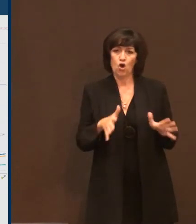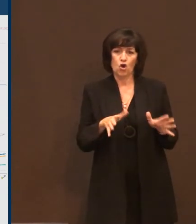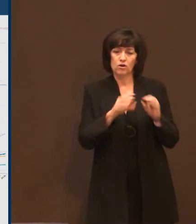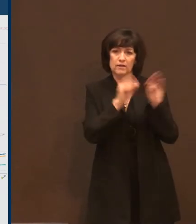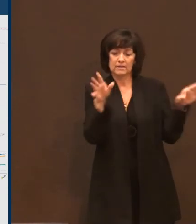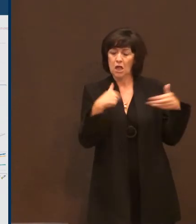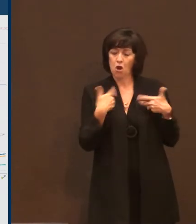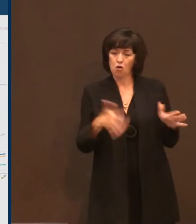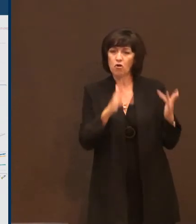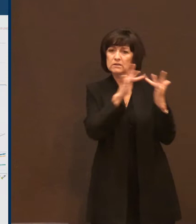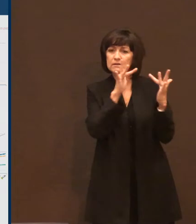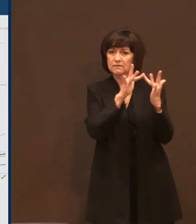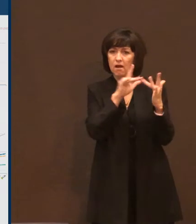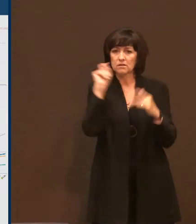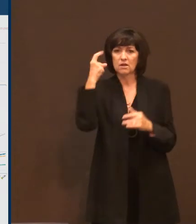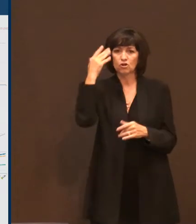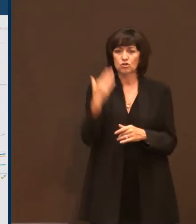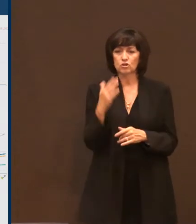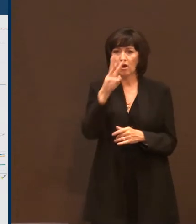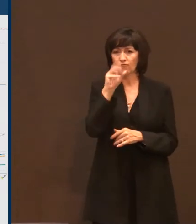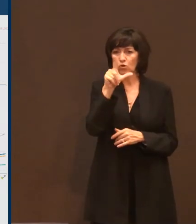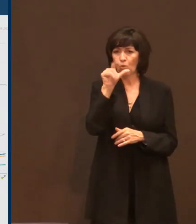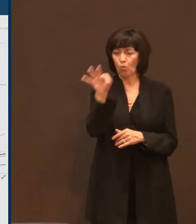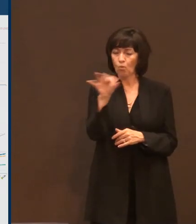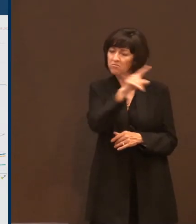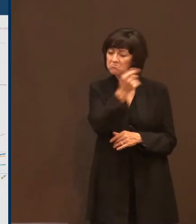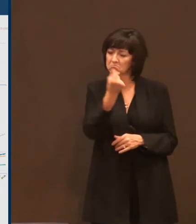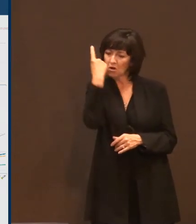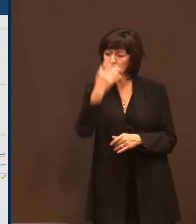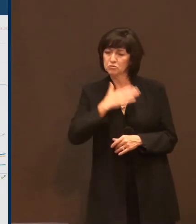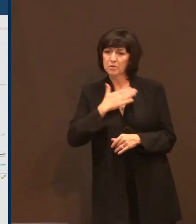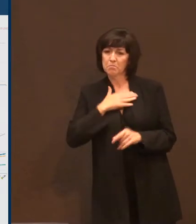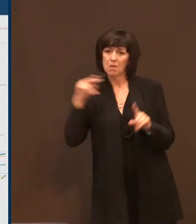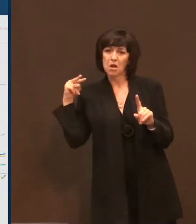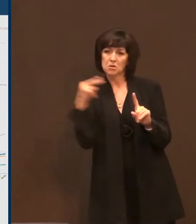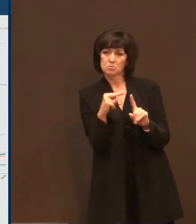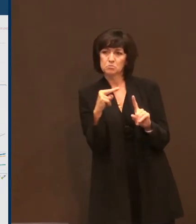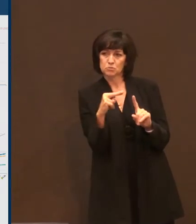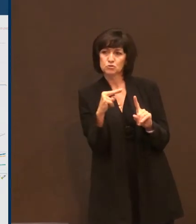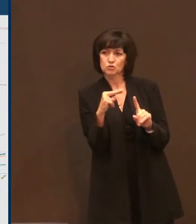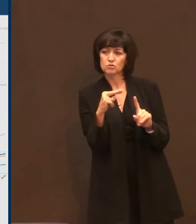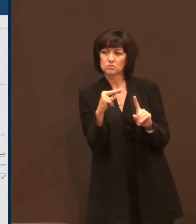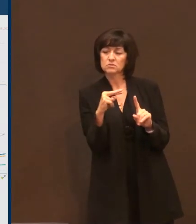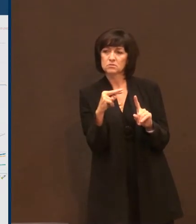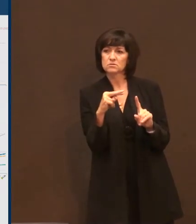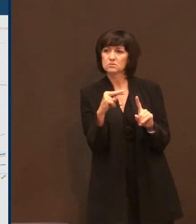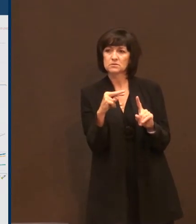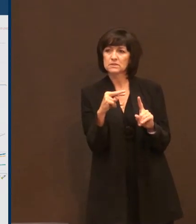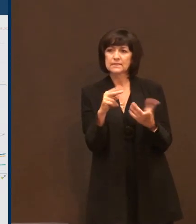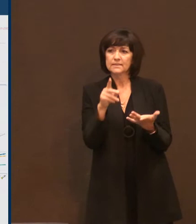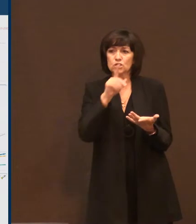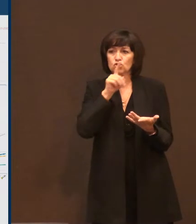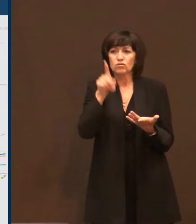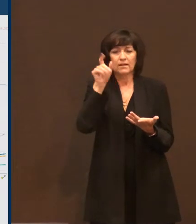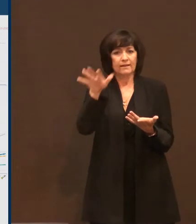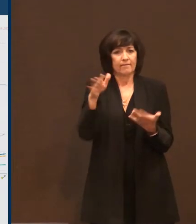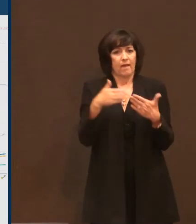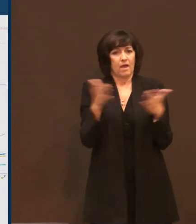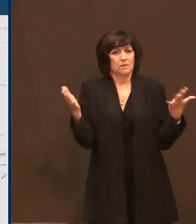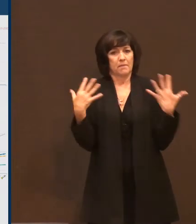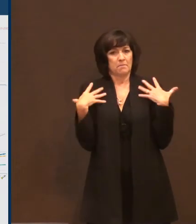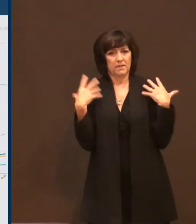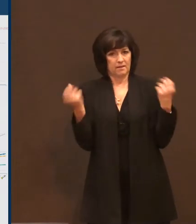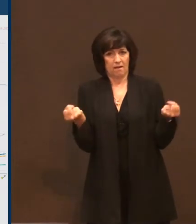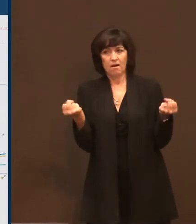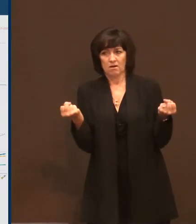Governor Wolf. He understands my point of view, and he's going to raise. It's on automatic pilot with his public health people, where it